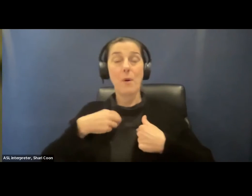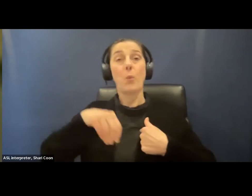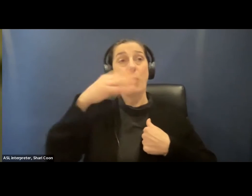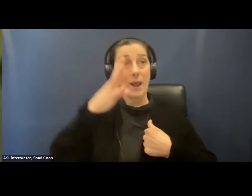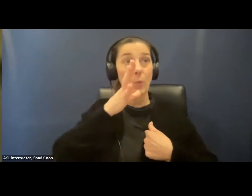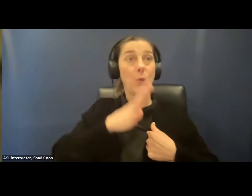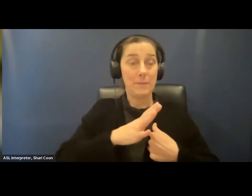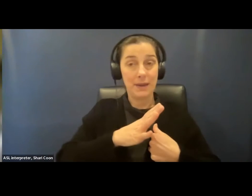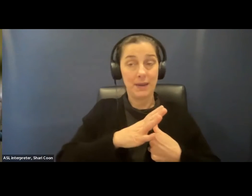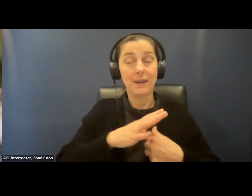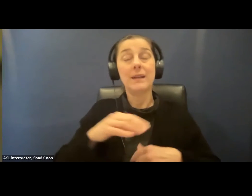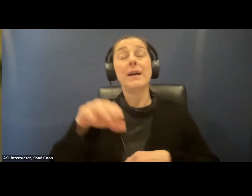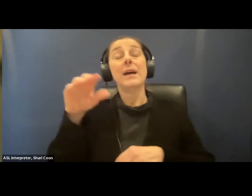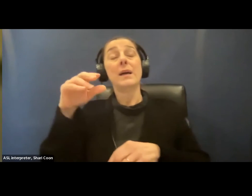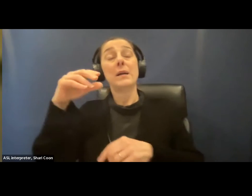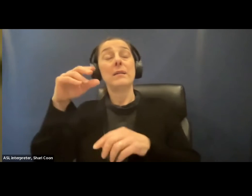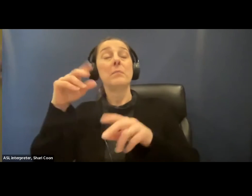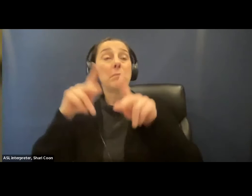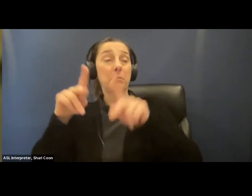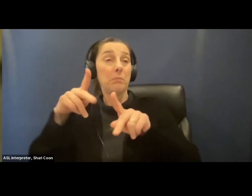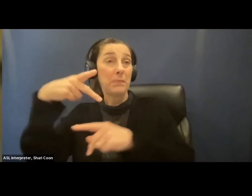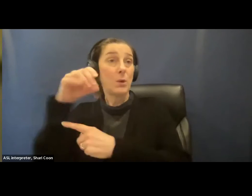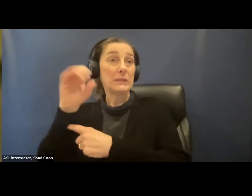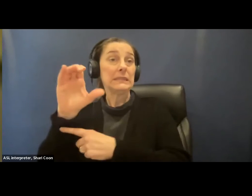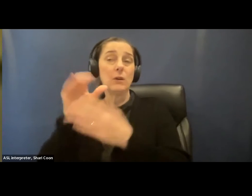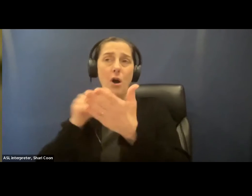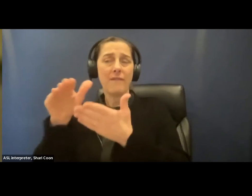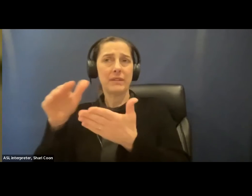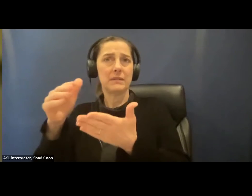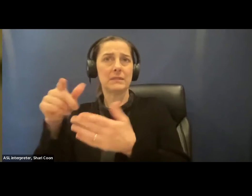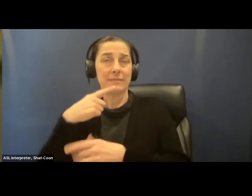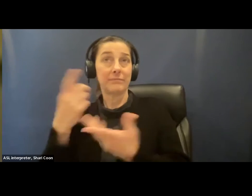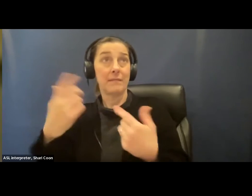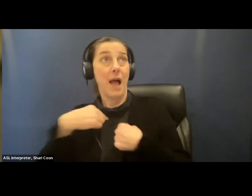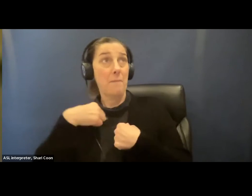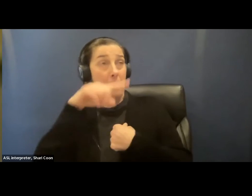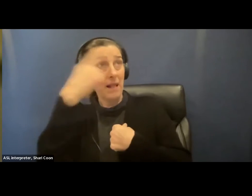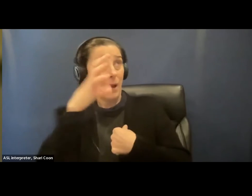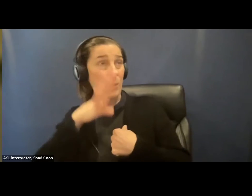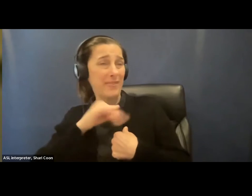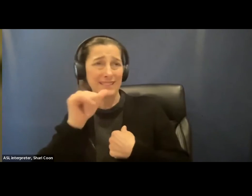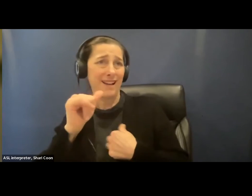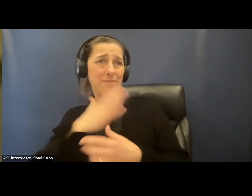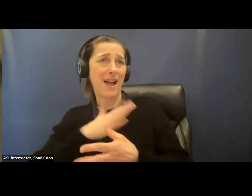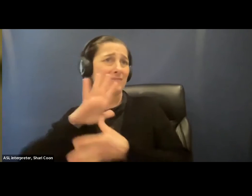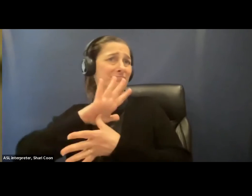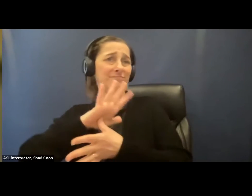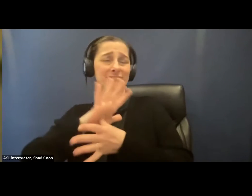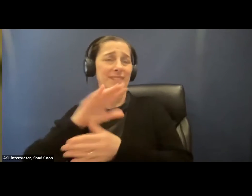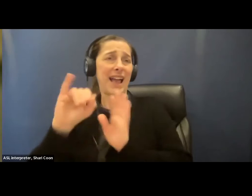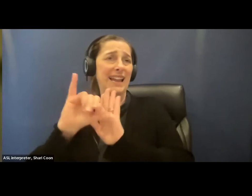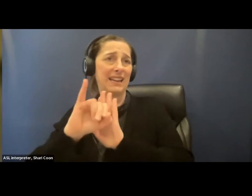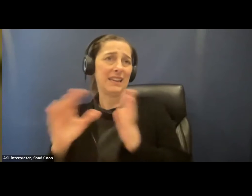often say, yeah, the fact that I'm, a Black woman isn't the main thing about me. That's not my main identity. I'm